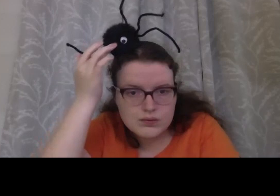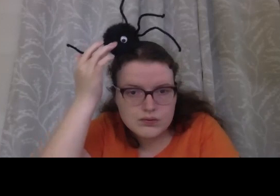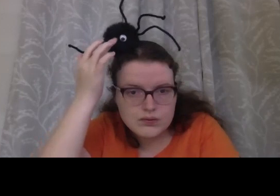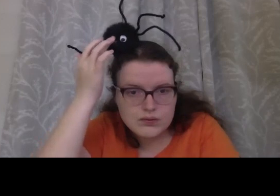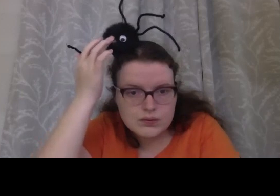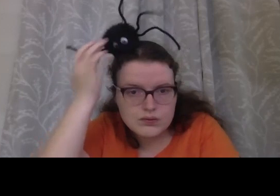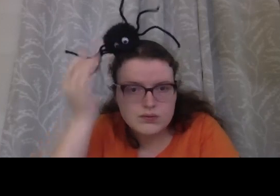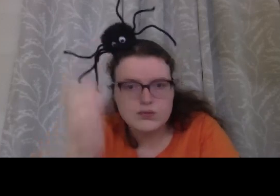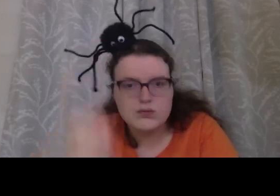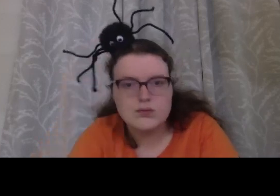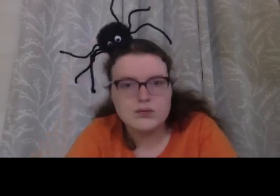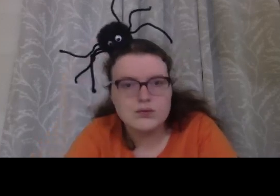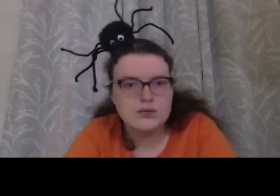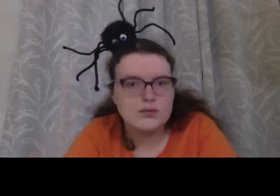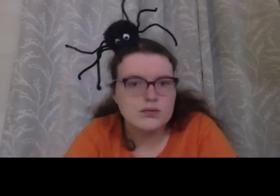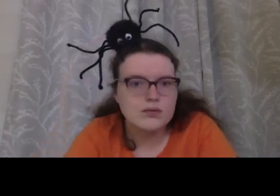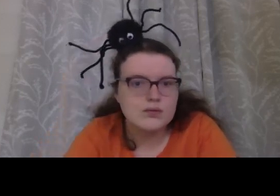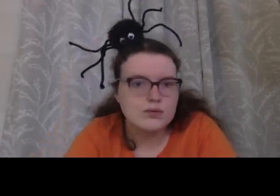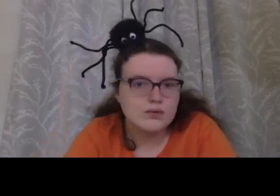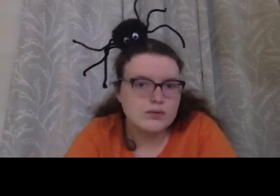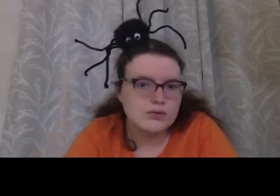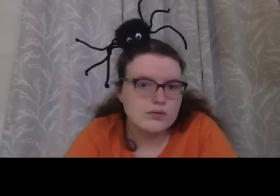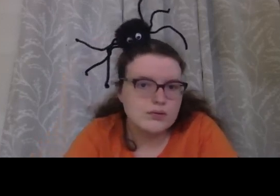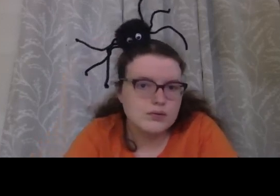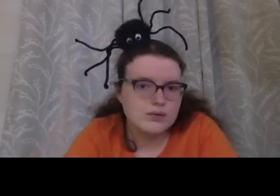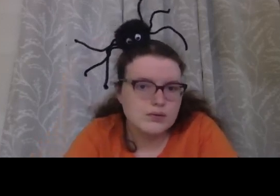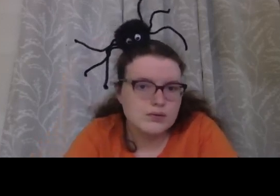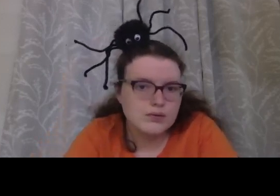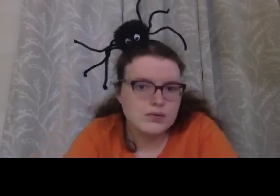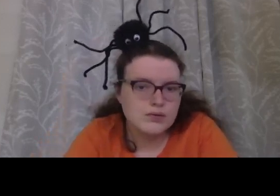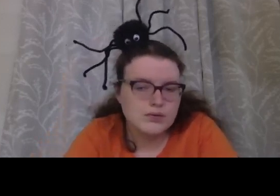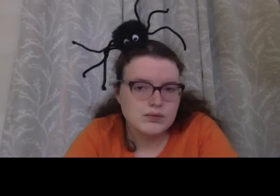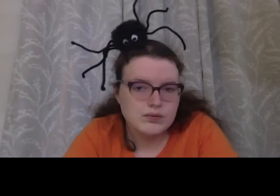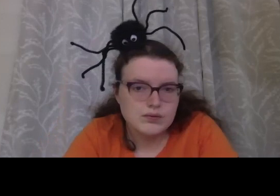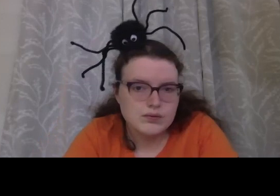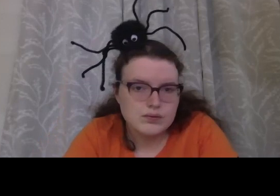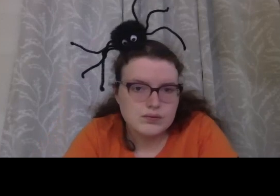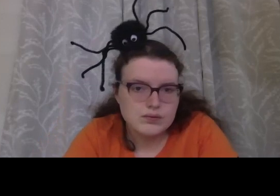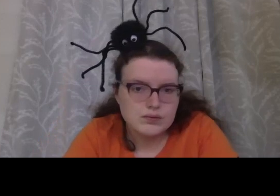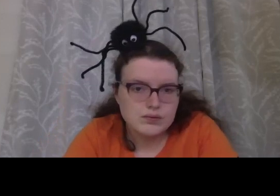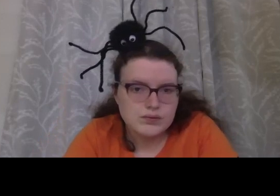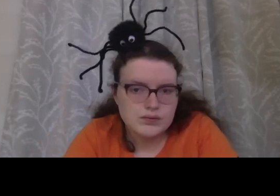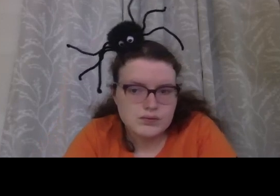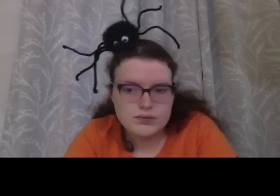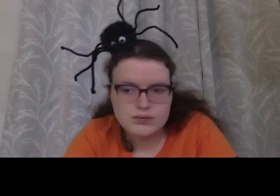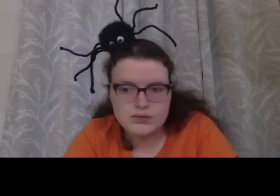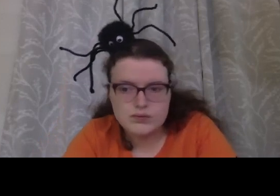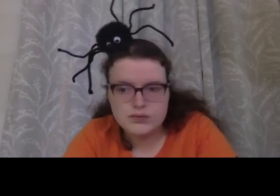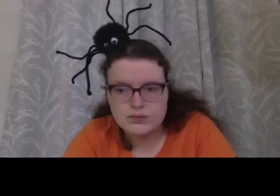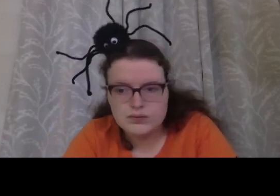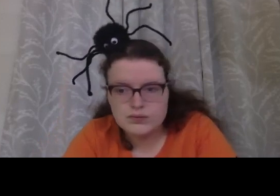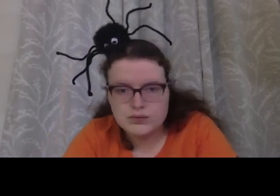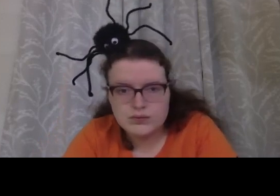So it's the biggest trick is getting all the voices at the table to get that change they need